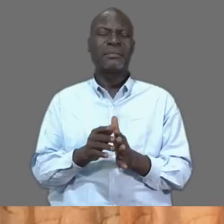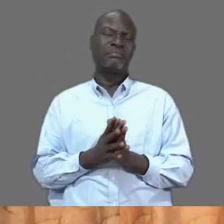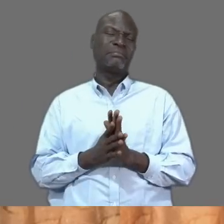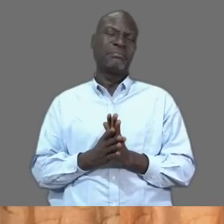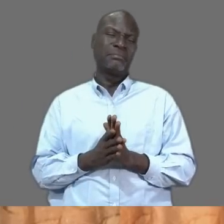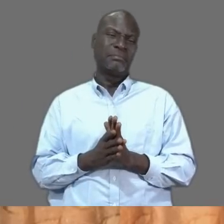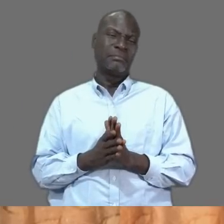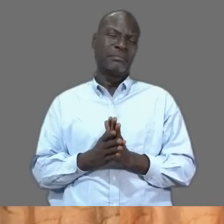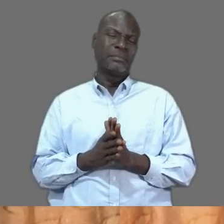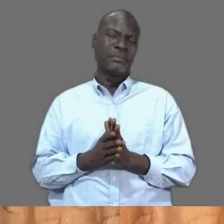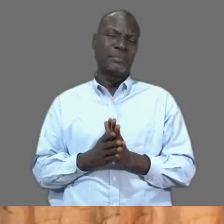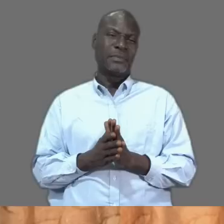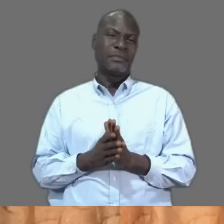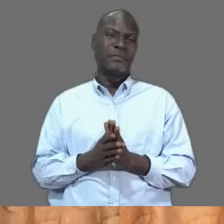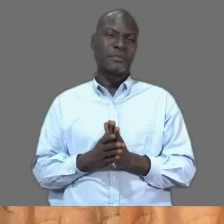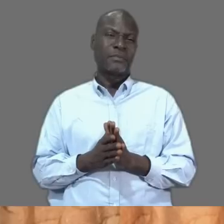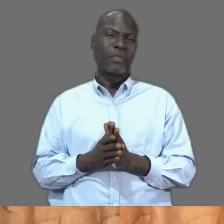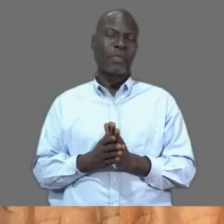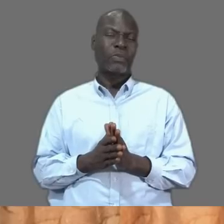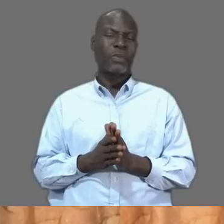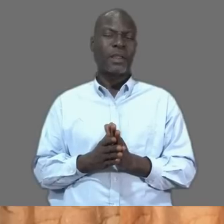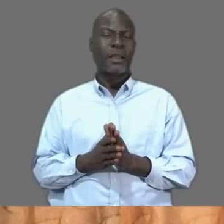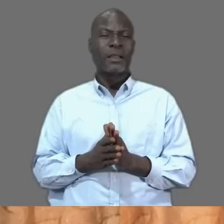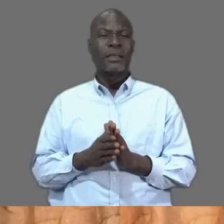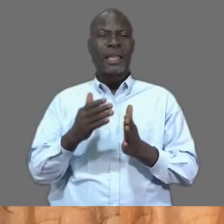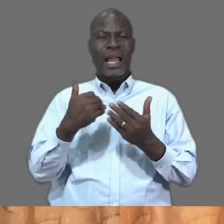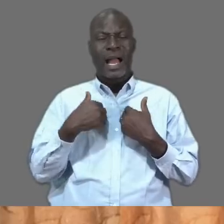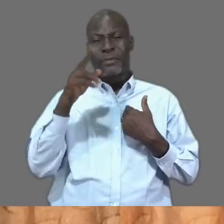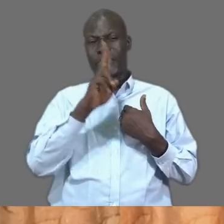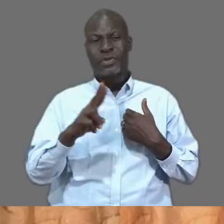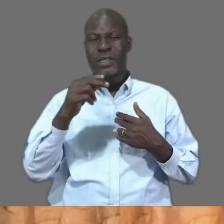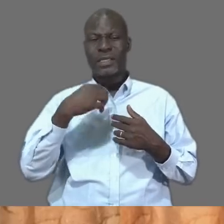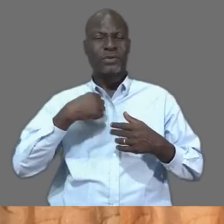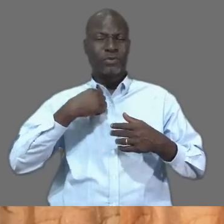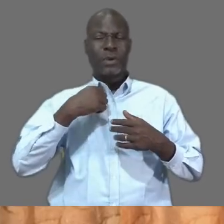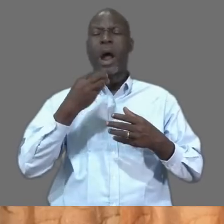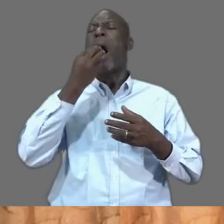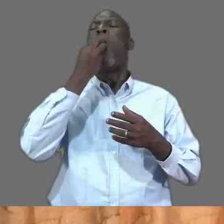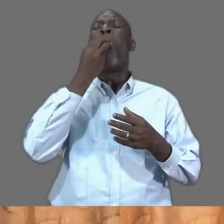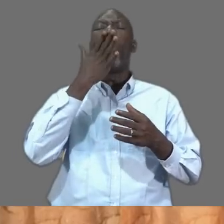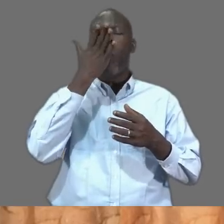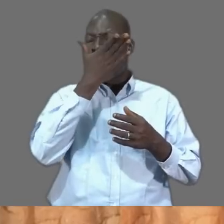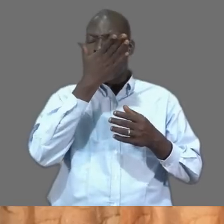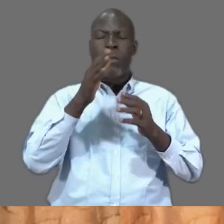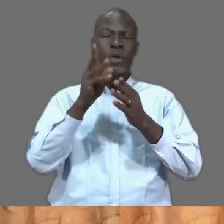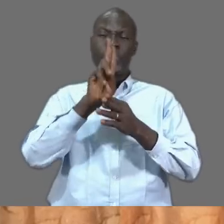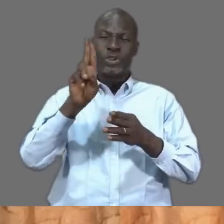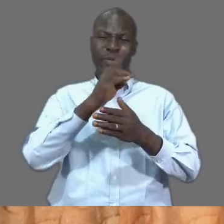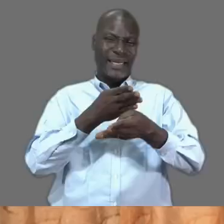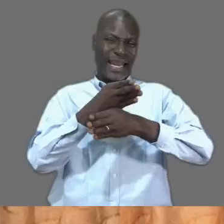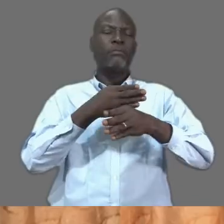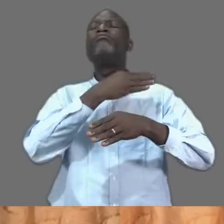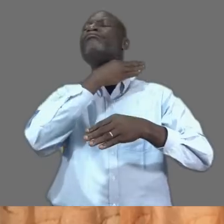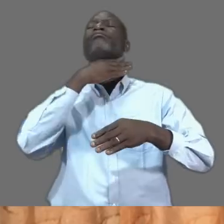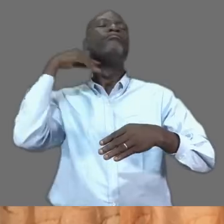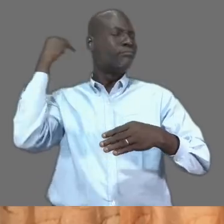no a woni ababa wa no apreso ade ntoma ahyehya baba a wanu anum ade sikai atuni